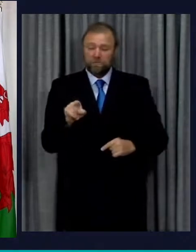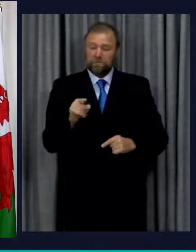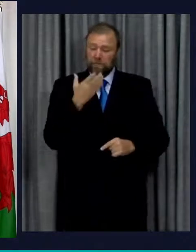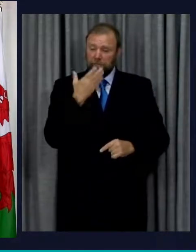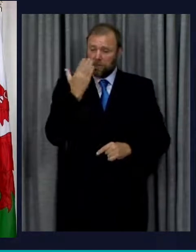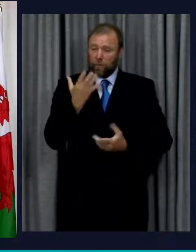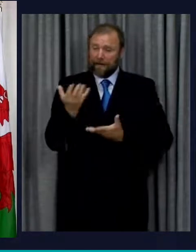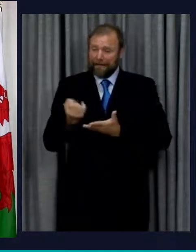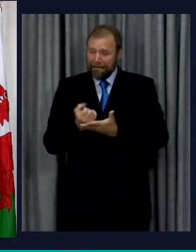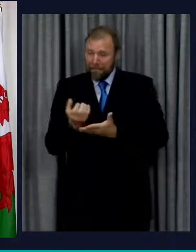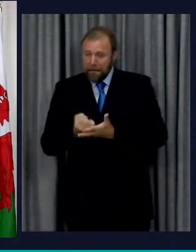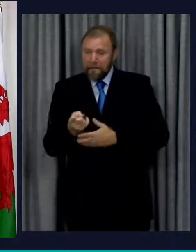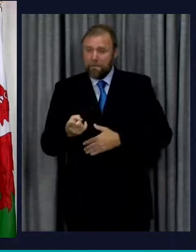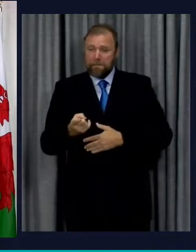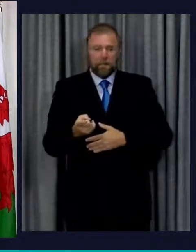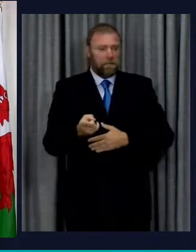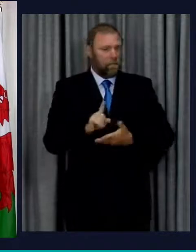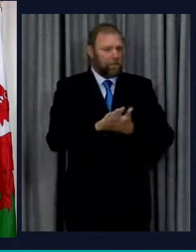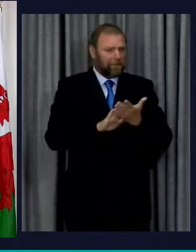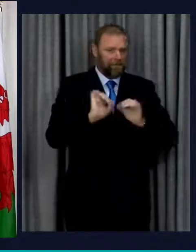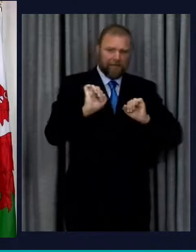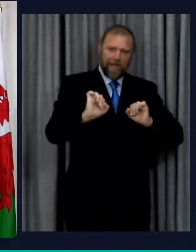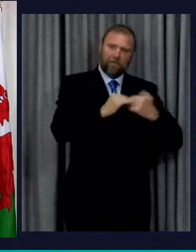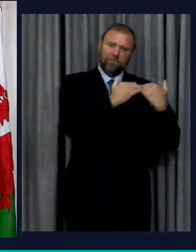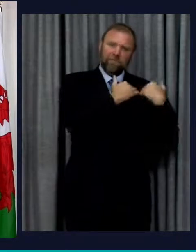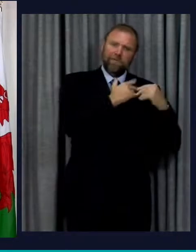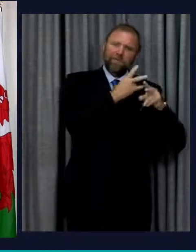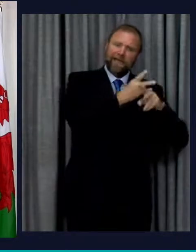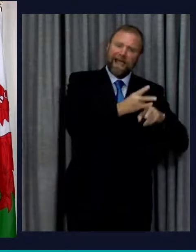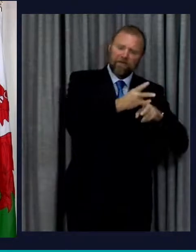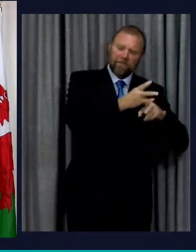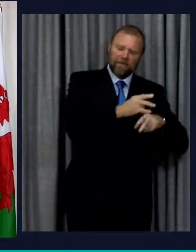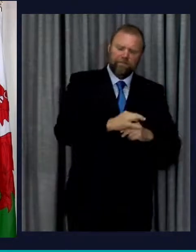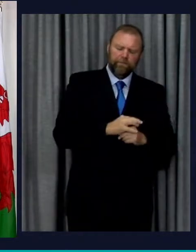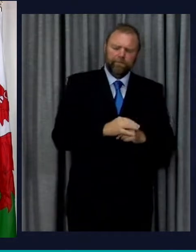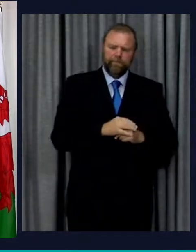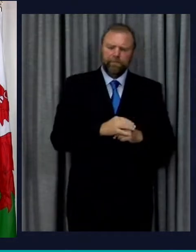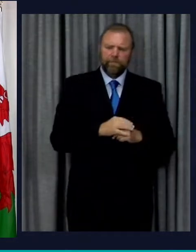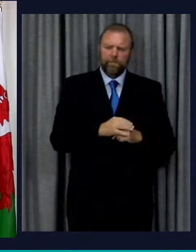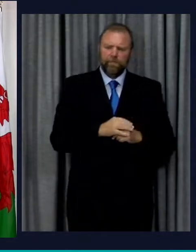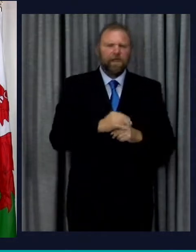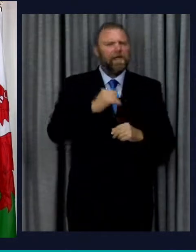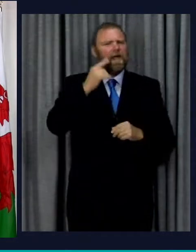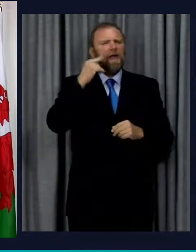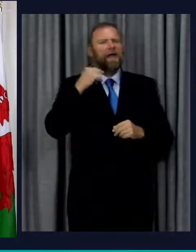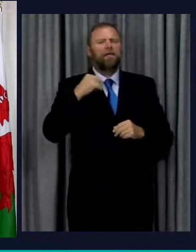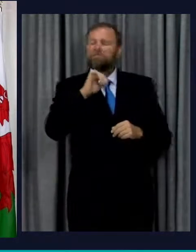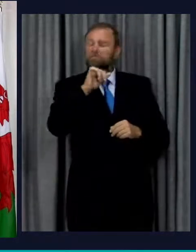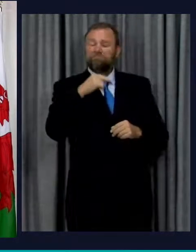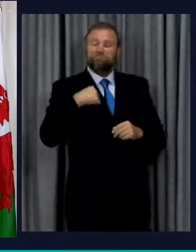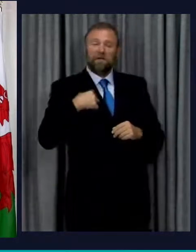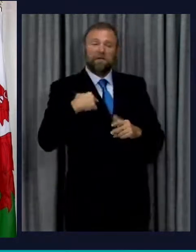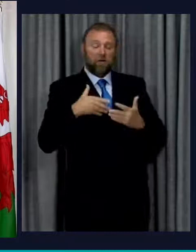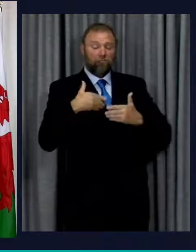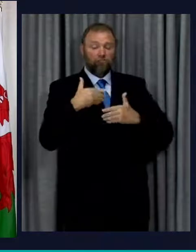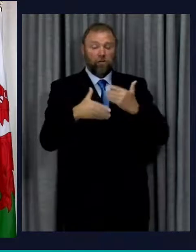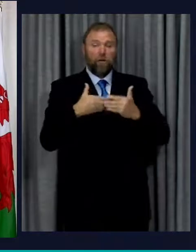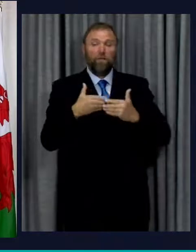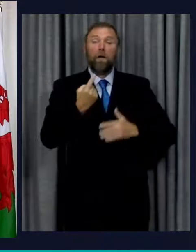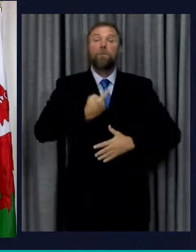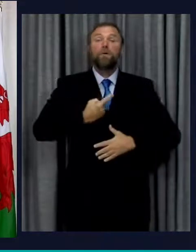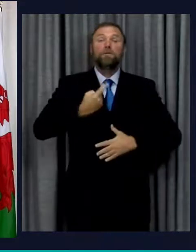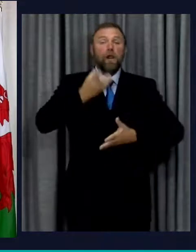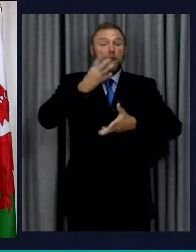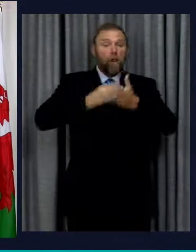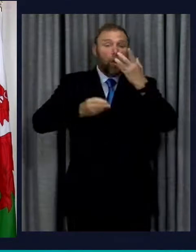as what it means for their caring responsibilities. And I don't think that the rollout of personal learning accounts is going to make that more